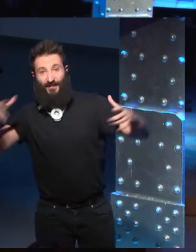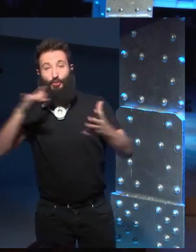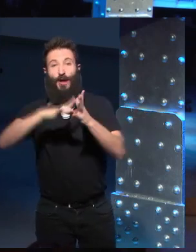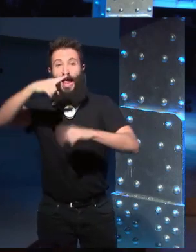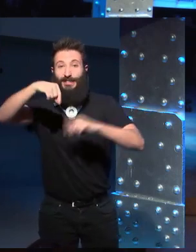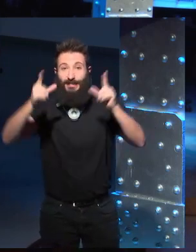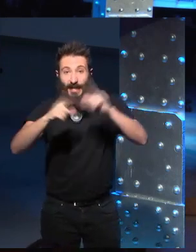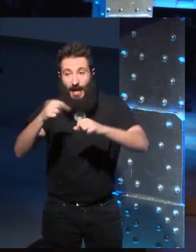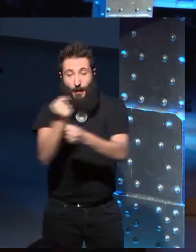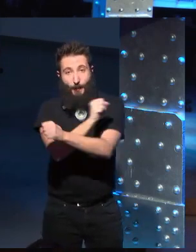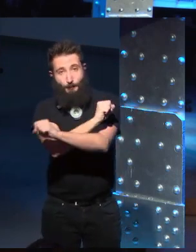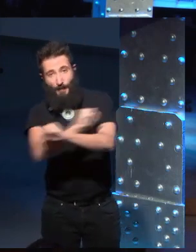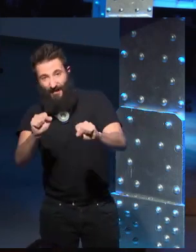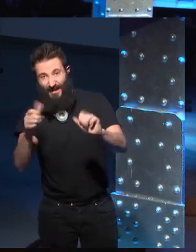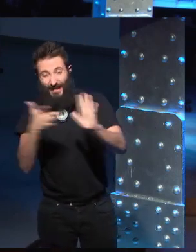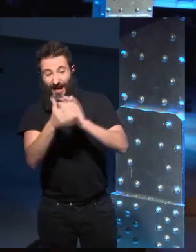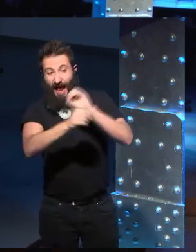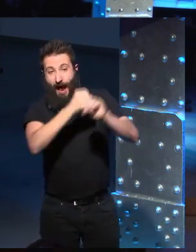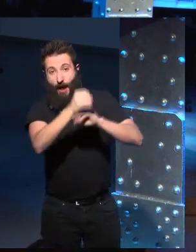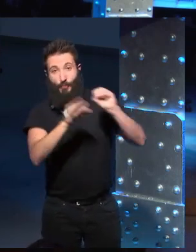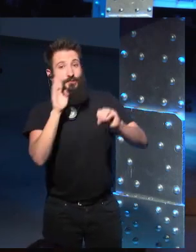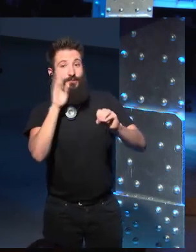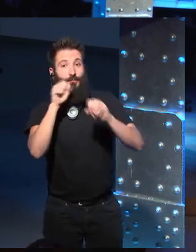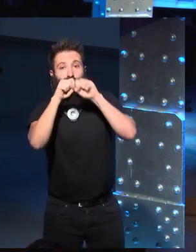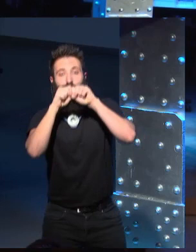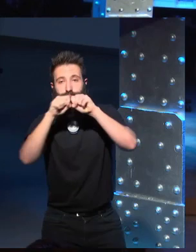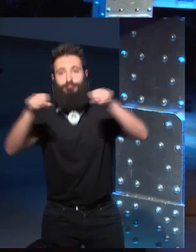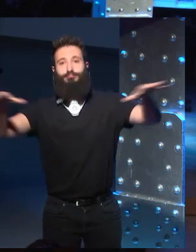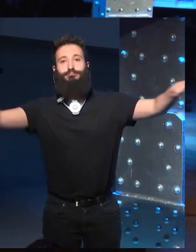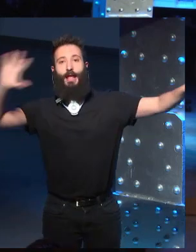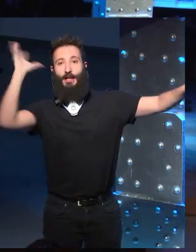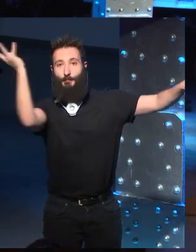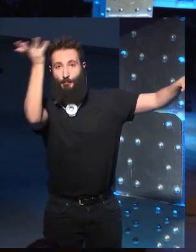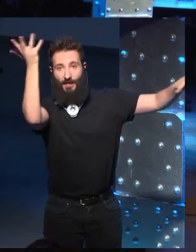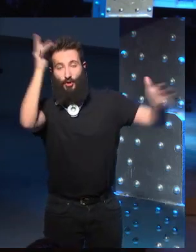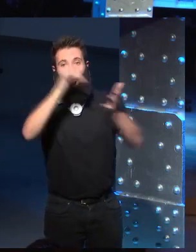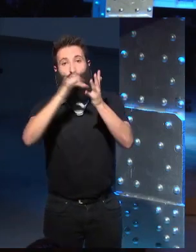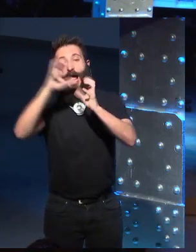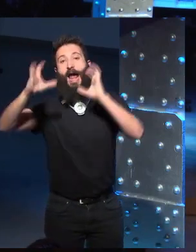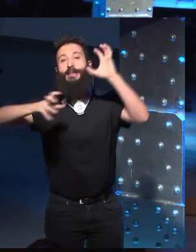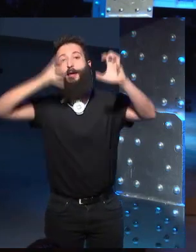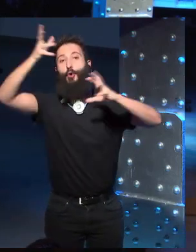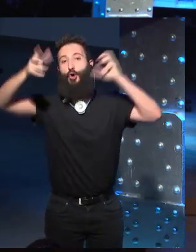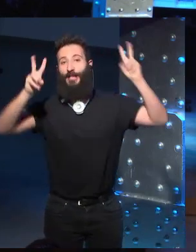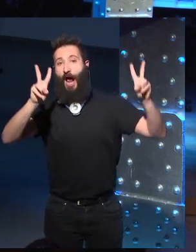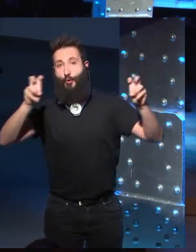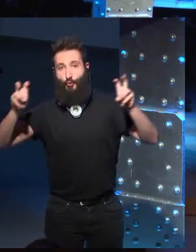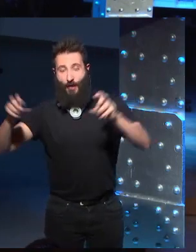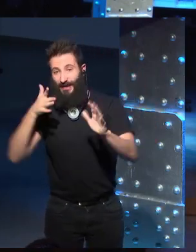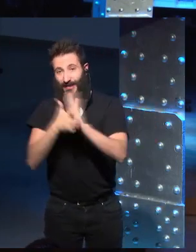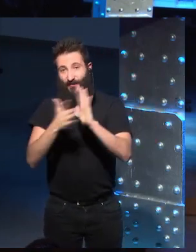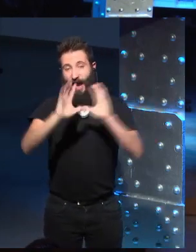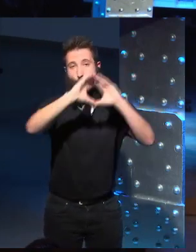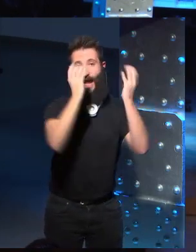it created in space. These form a new cloud that will form planets. All the matter that is in